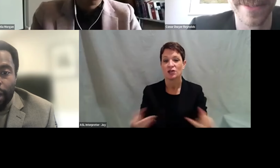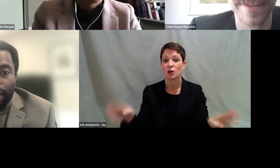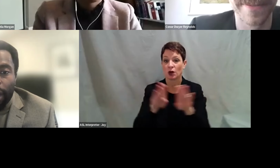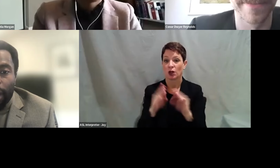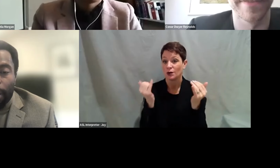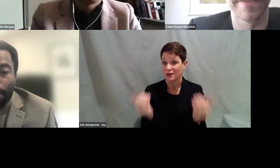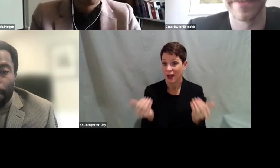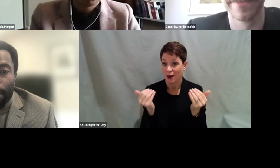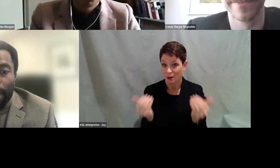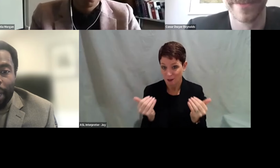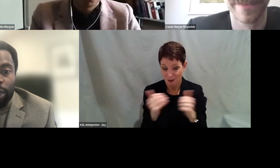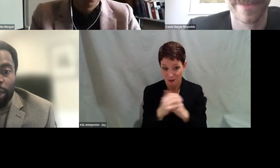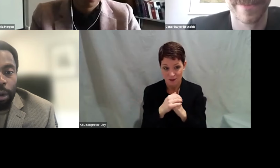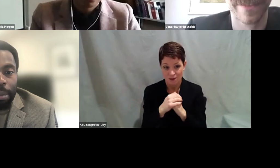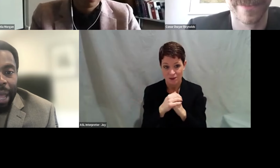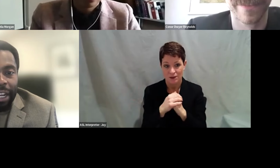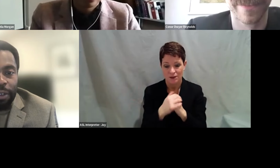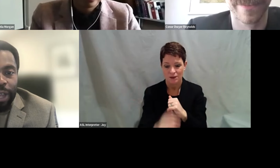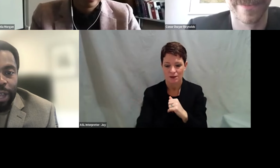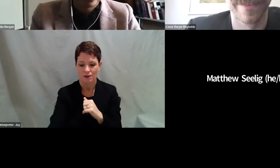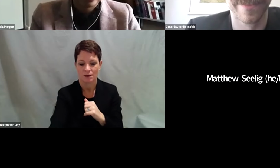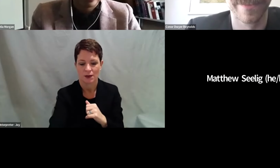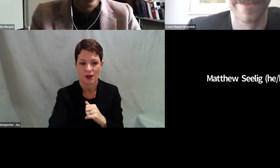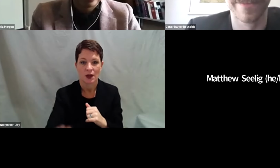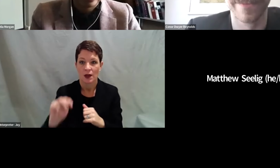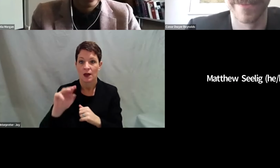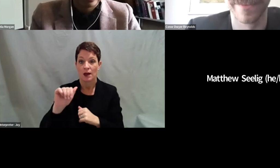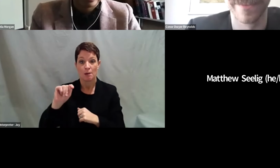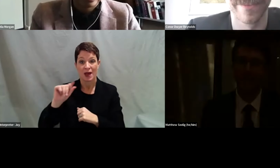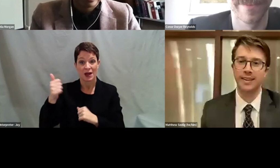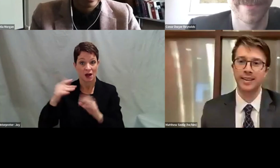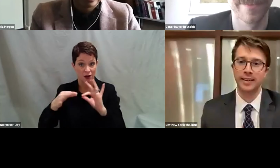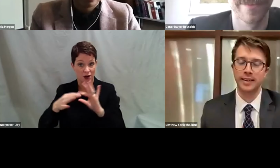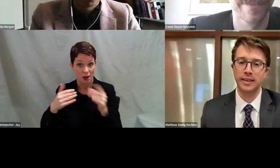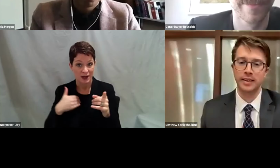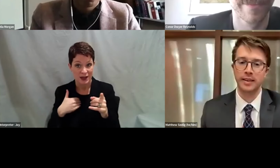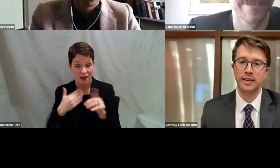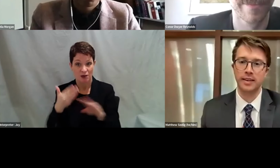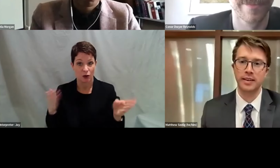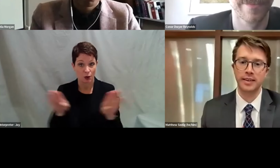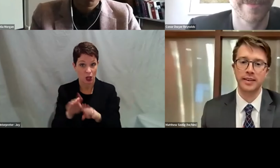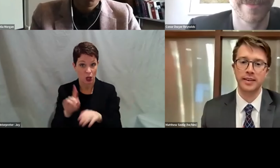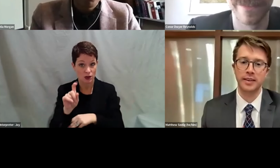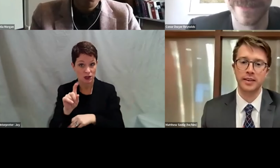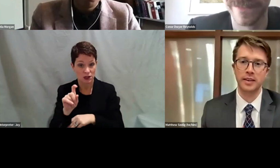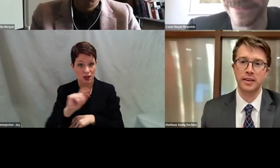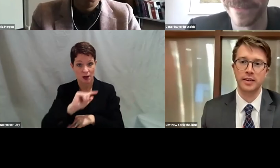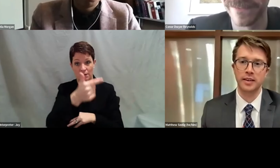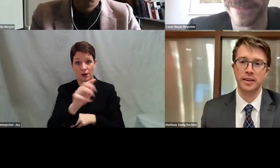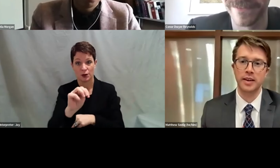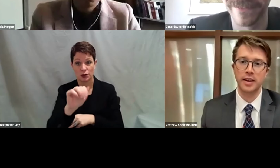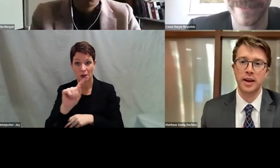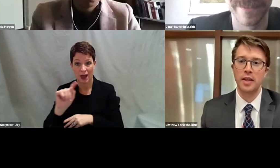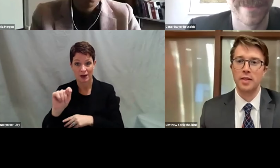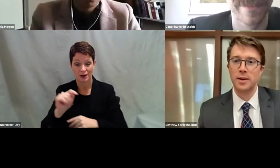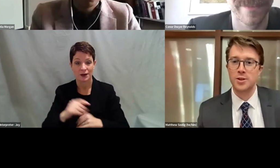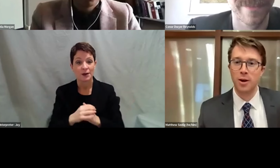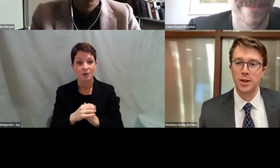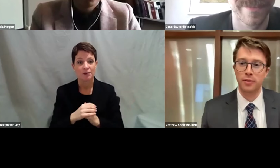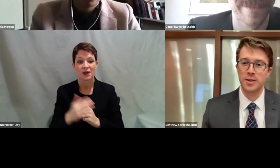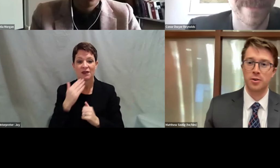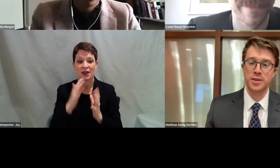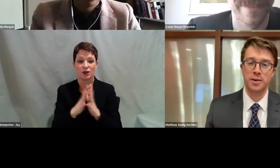there. I'm not sure, Matt, if you have any other comments, so I'll pass it back to you in the meantime.